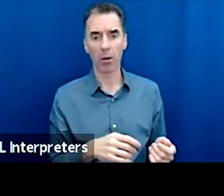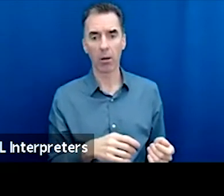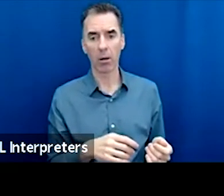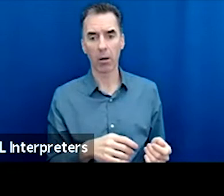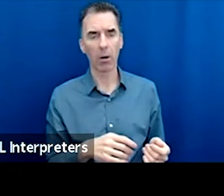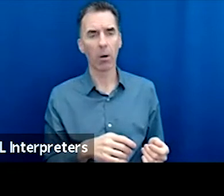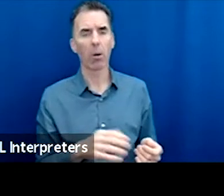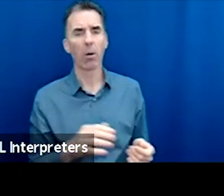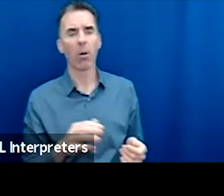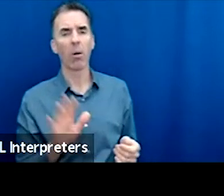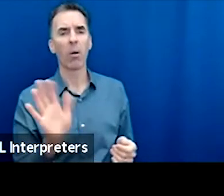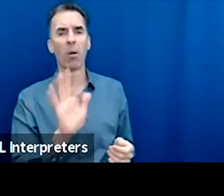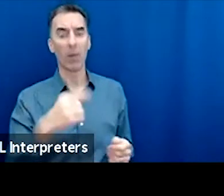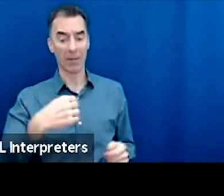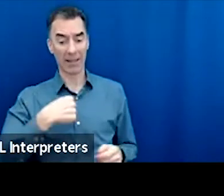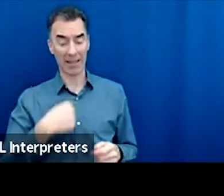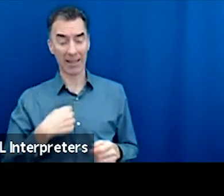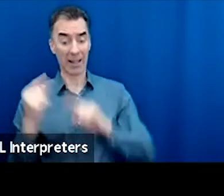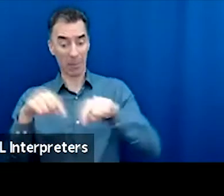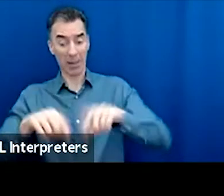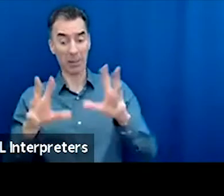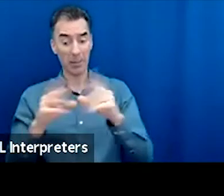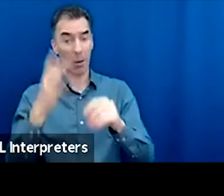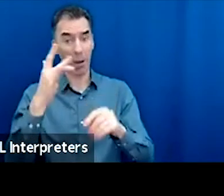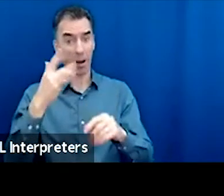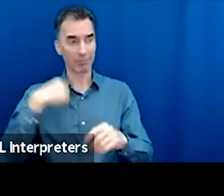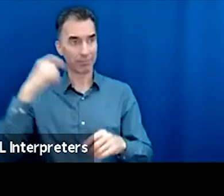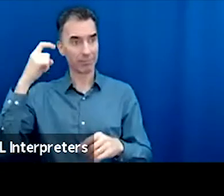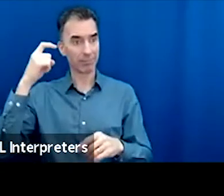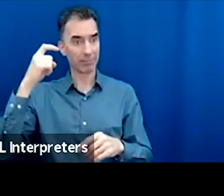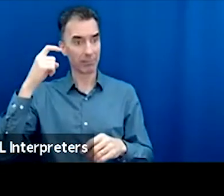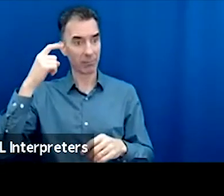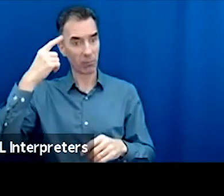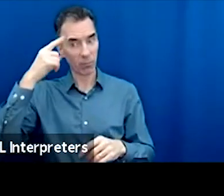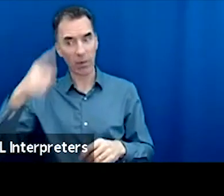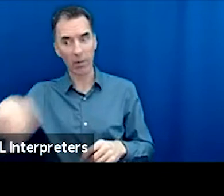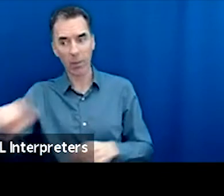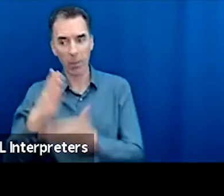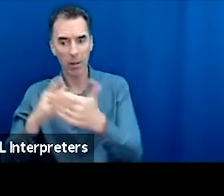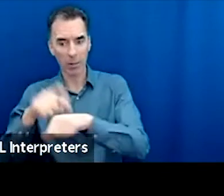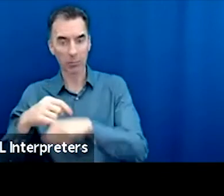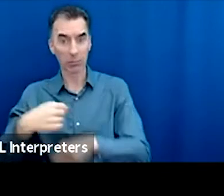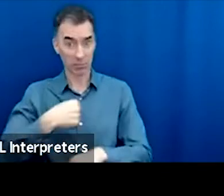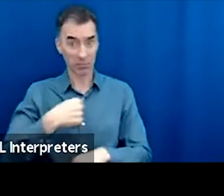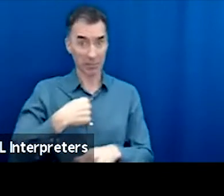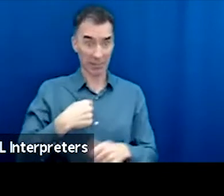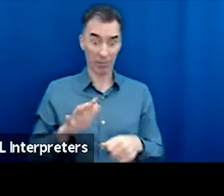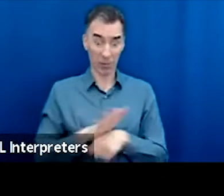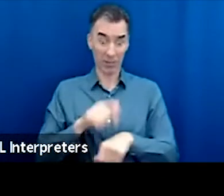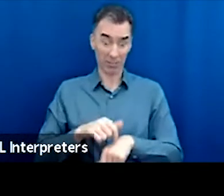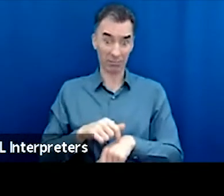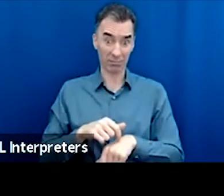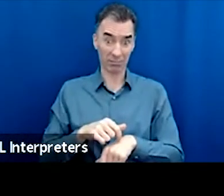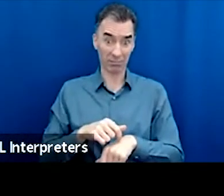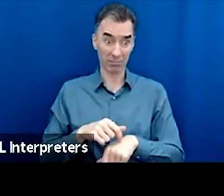I'm here in this meeting today for the benefit of my part-time instructors. I am a tenure instructor here in